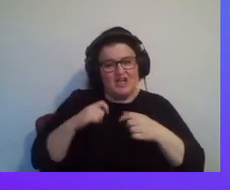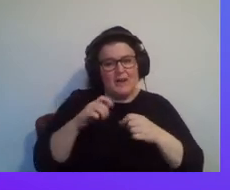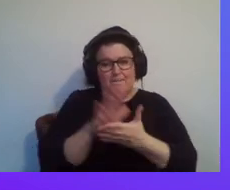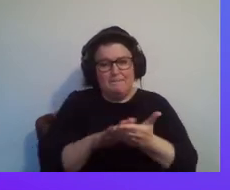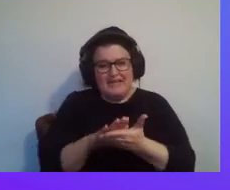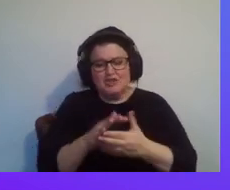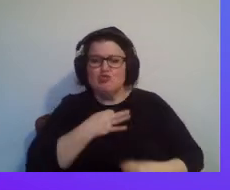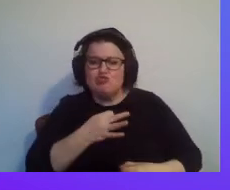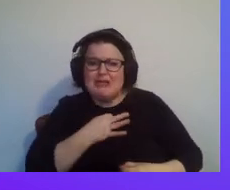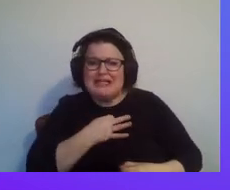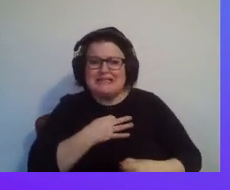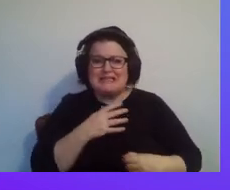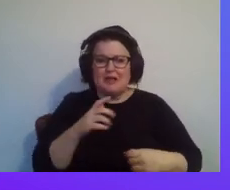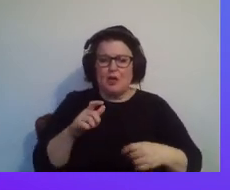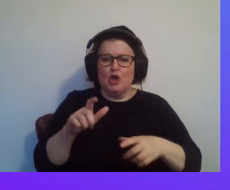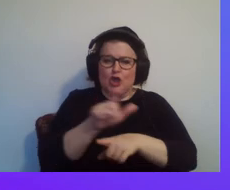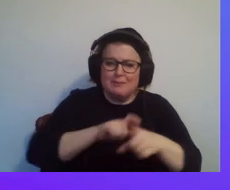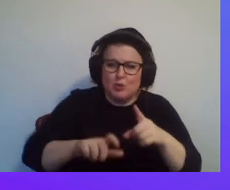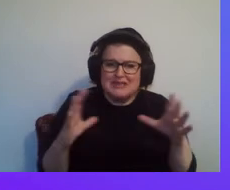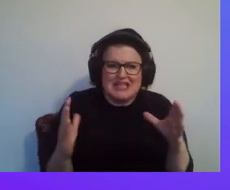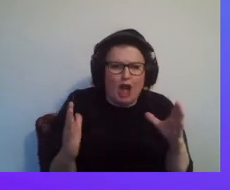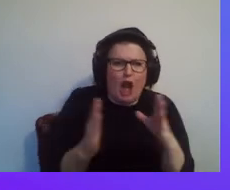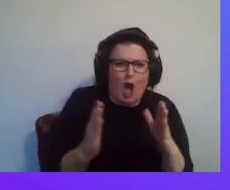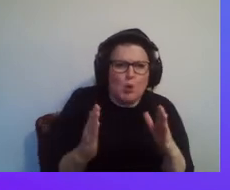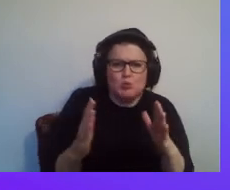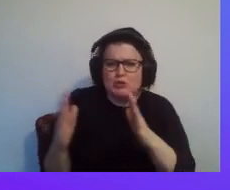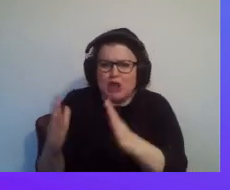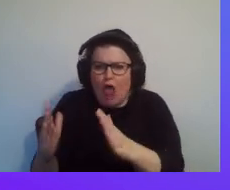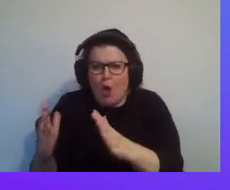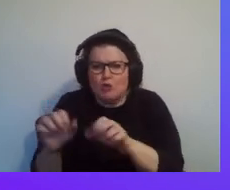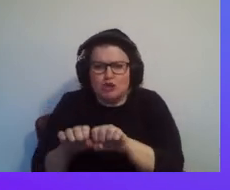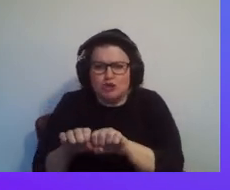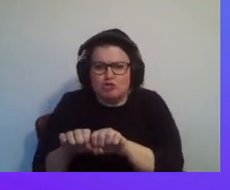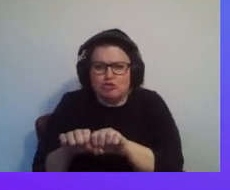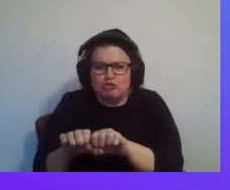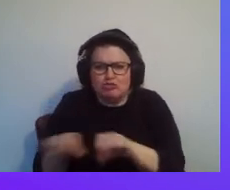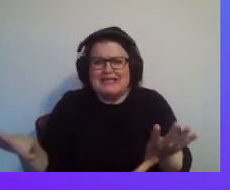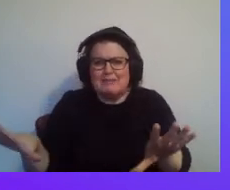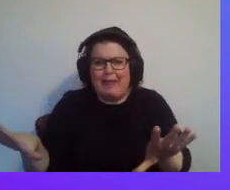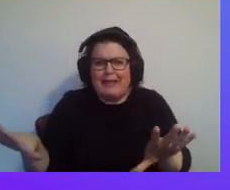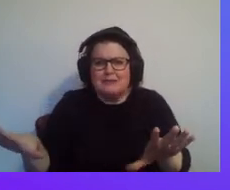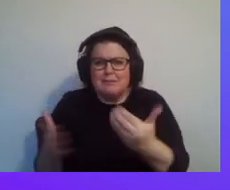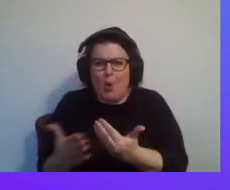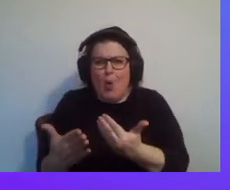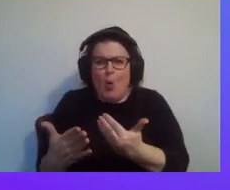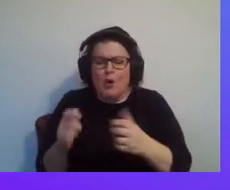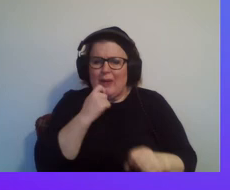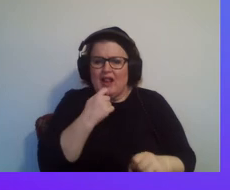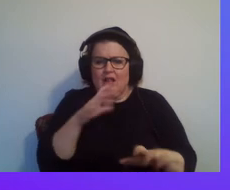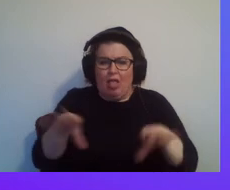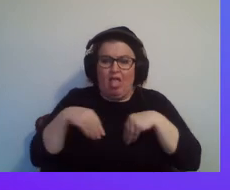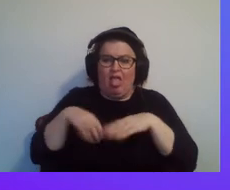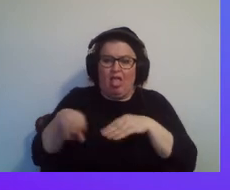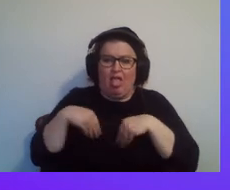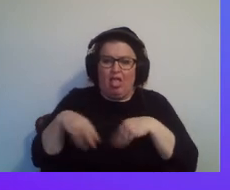in close communities, and because it's a highly transmissible disease, much more likely to catch it. But we also